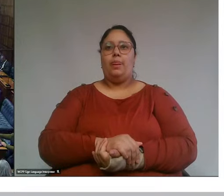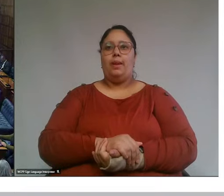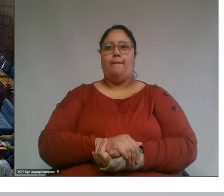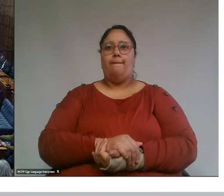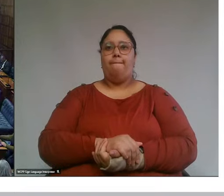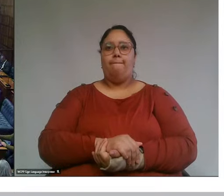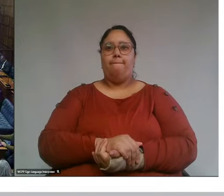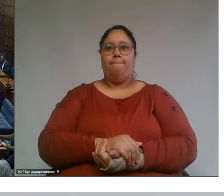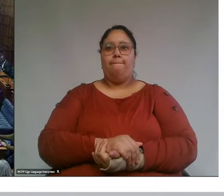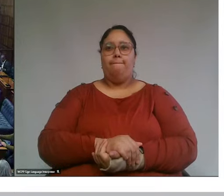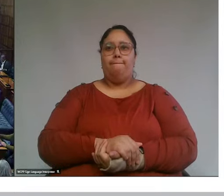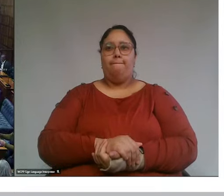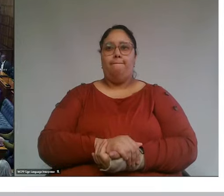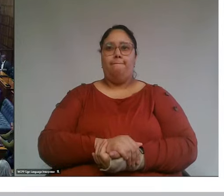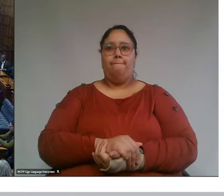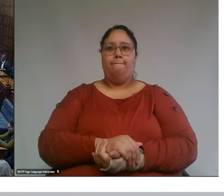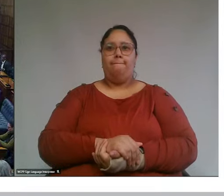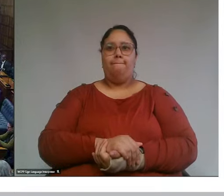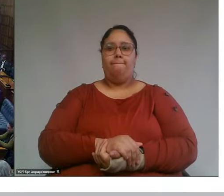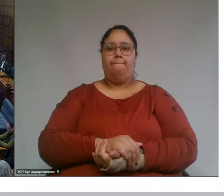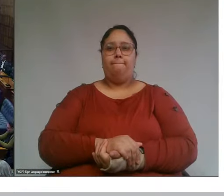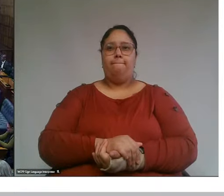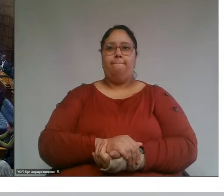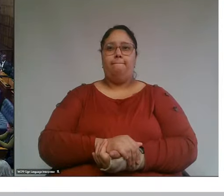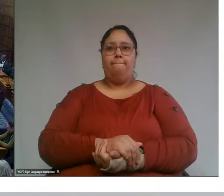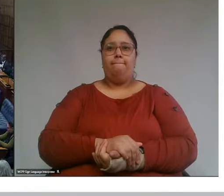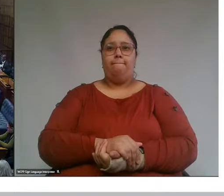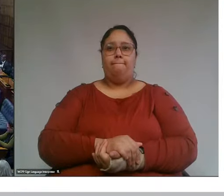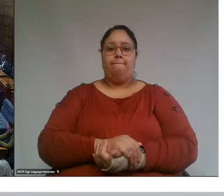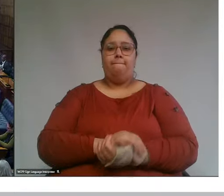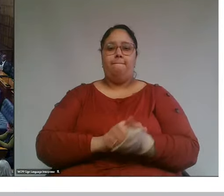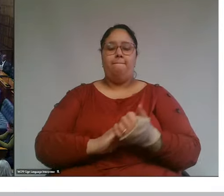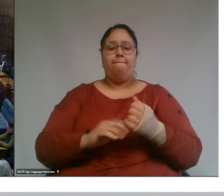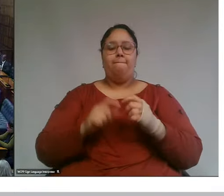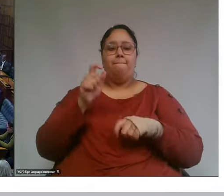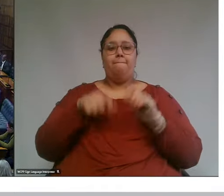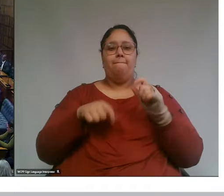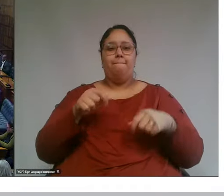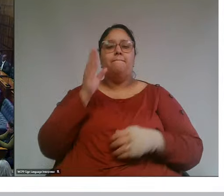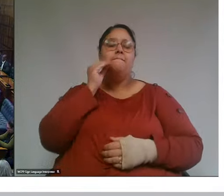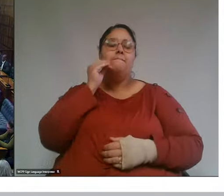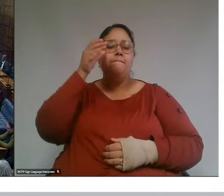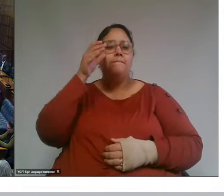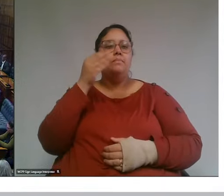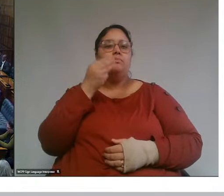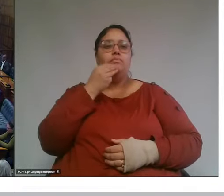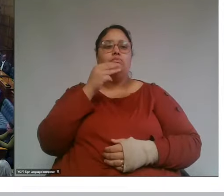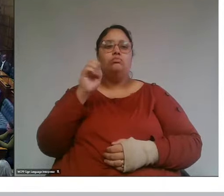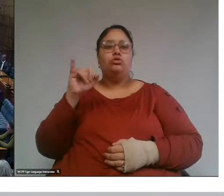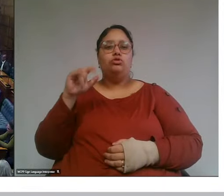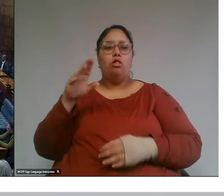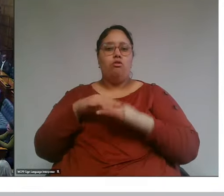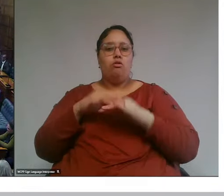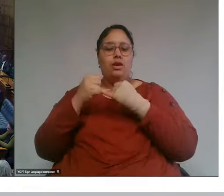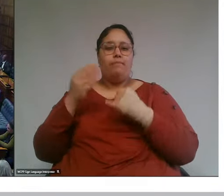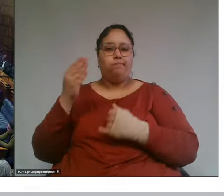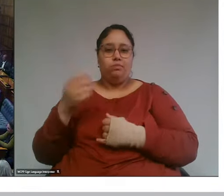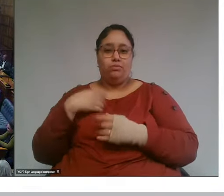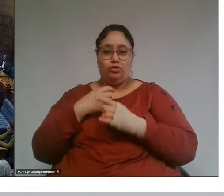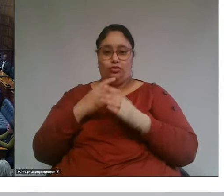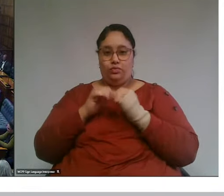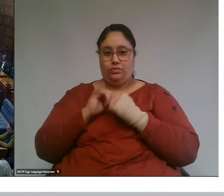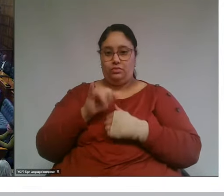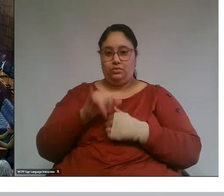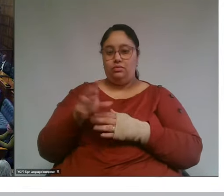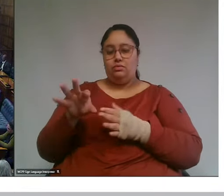um and and I will I will start off and I'll hand over to the to the resident expert Michelle she's online but let me just start with this with that with regard